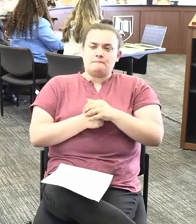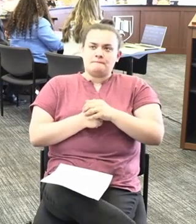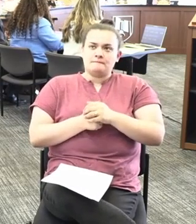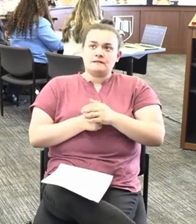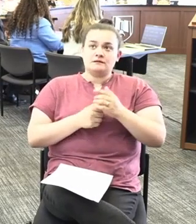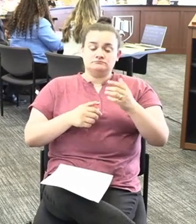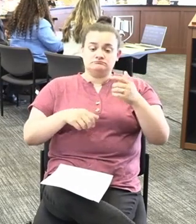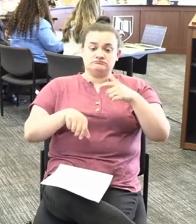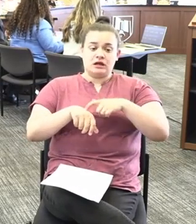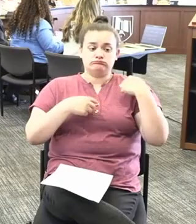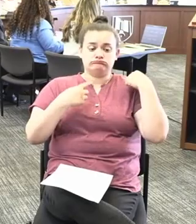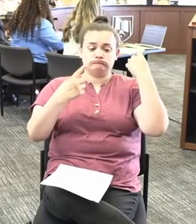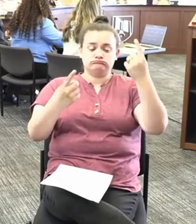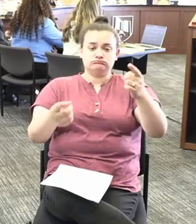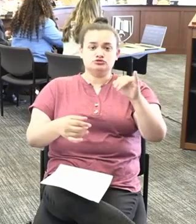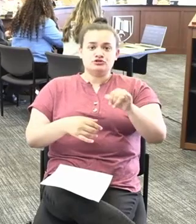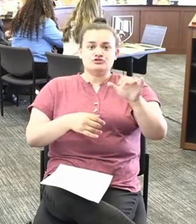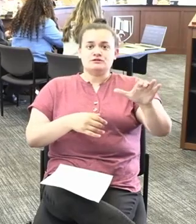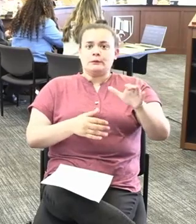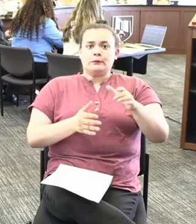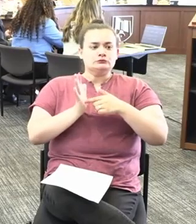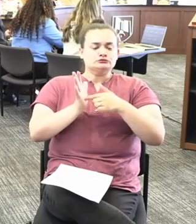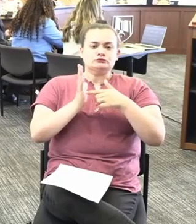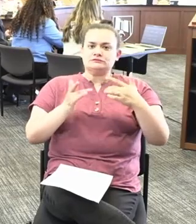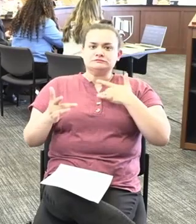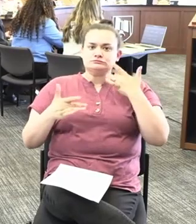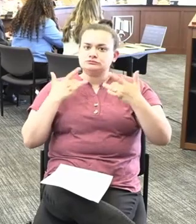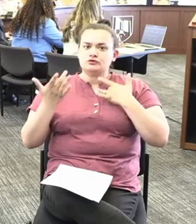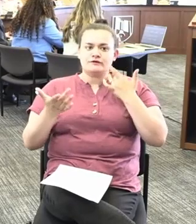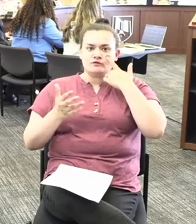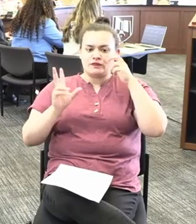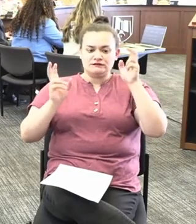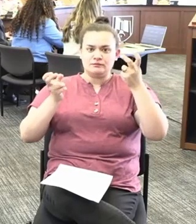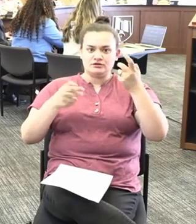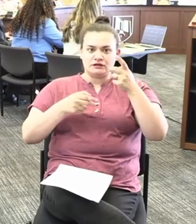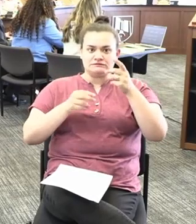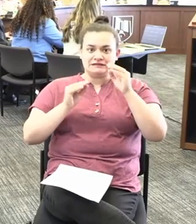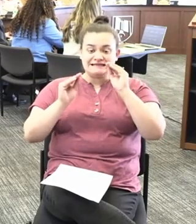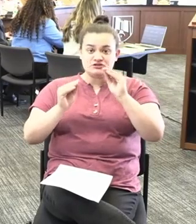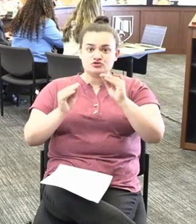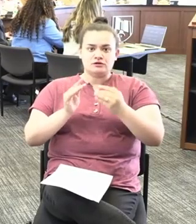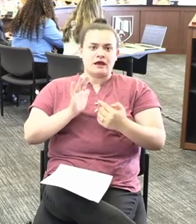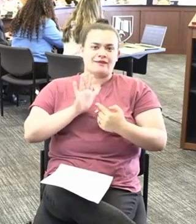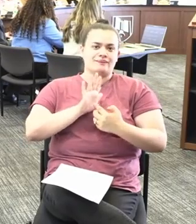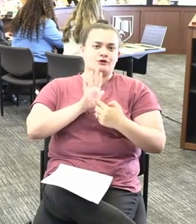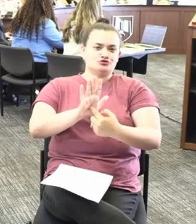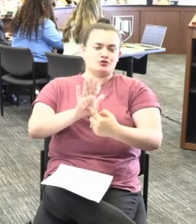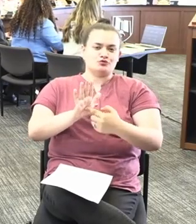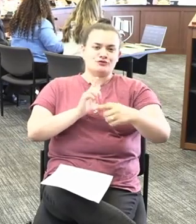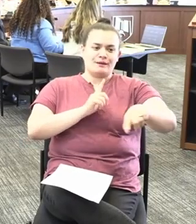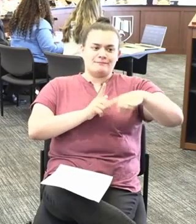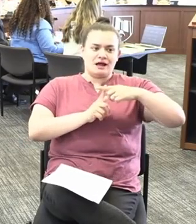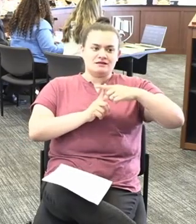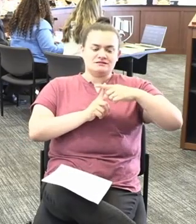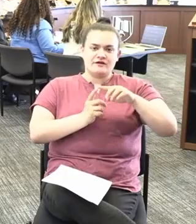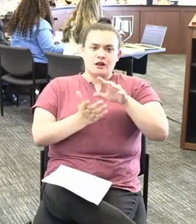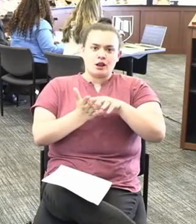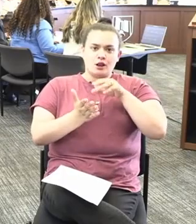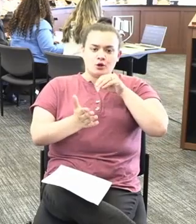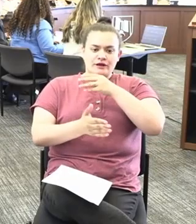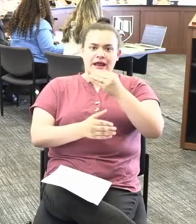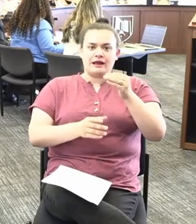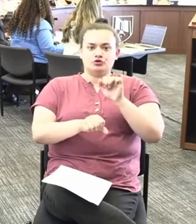at JJC, he has shown a great enthusiasm for the subject he teaches, which is reflected in the positive learning and